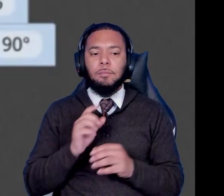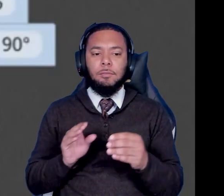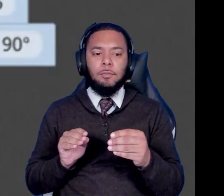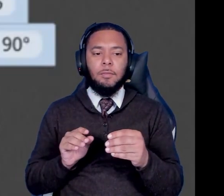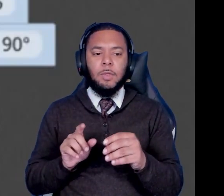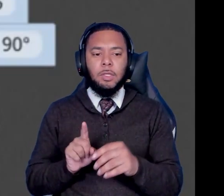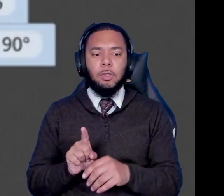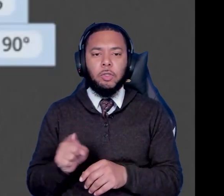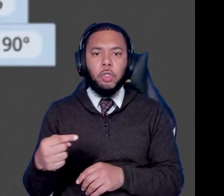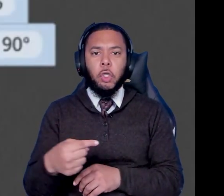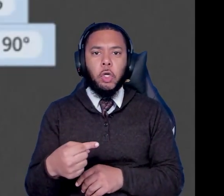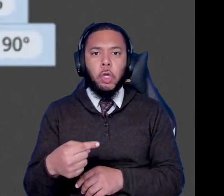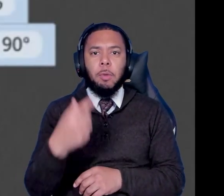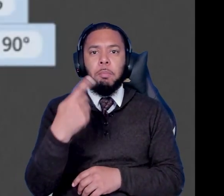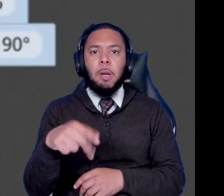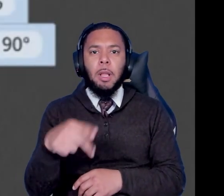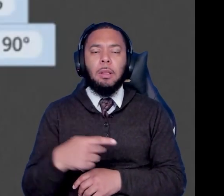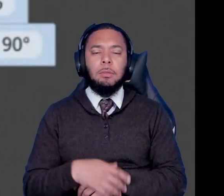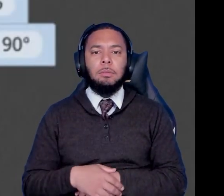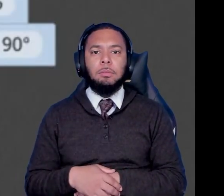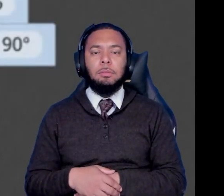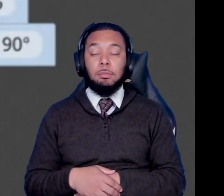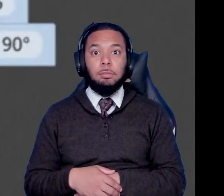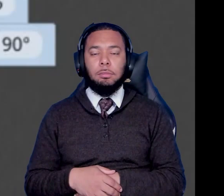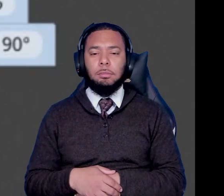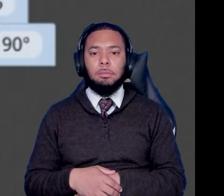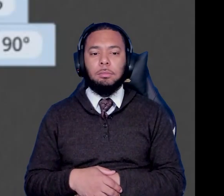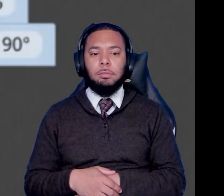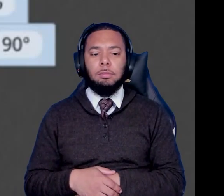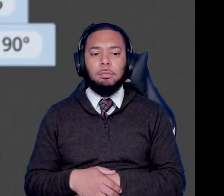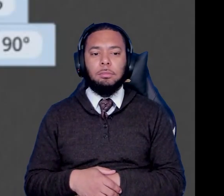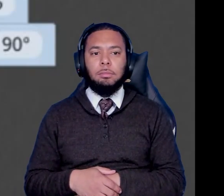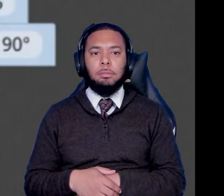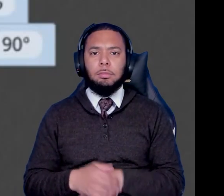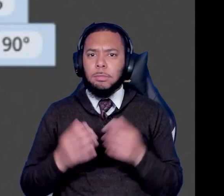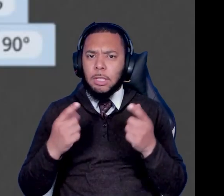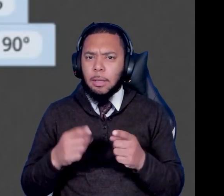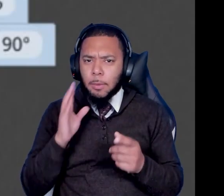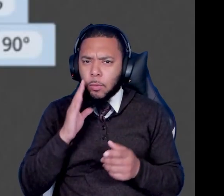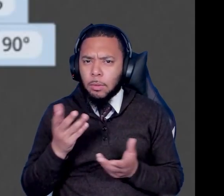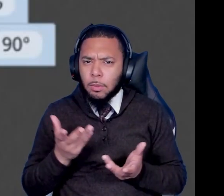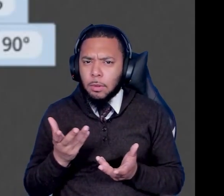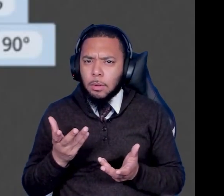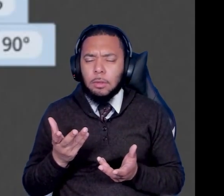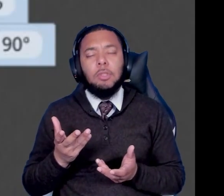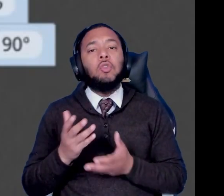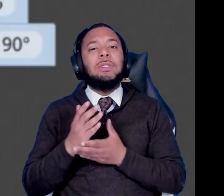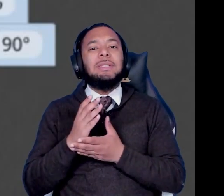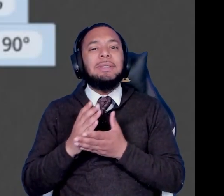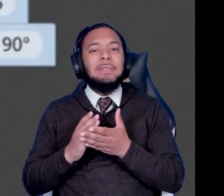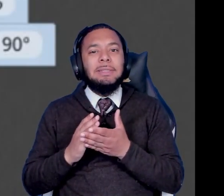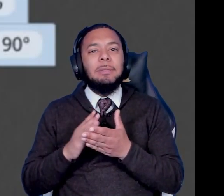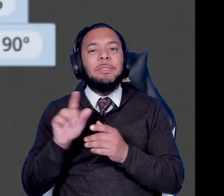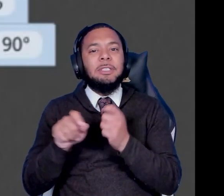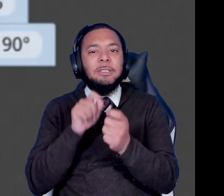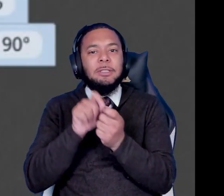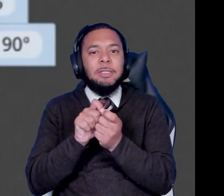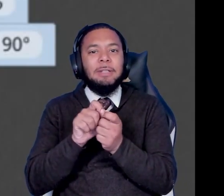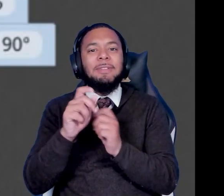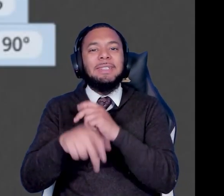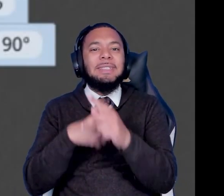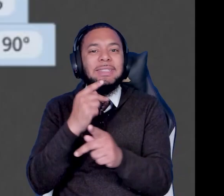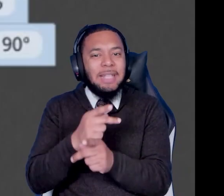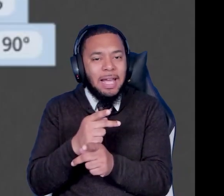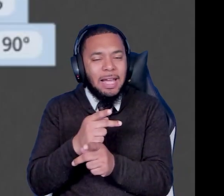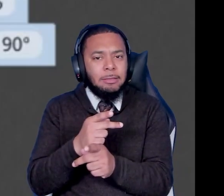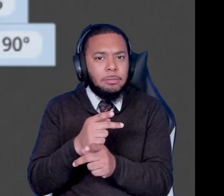purple, what do you think would happen there? So there are certain data types that are expected